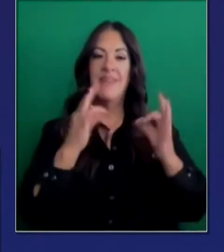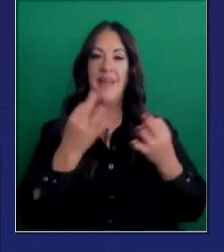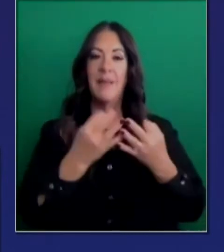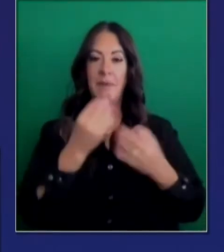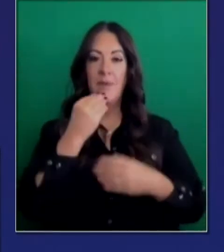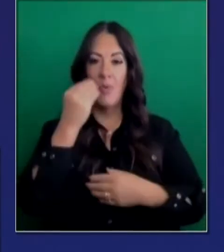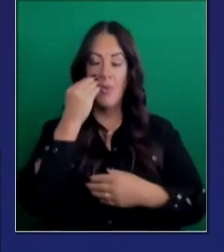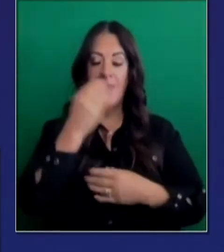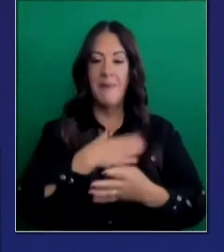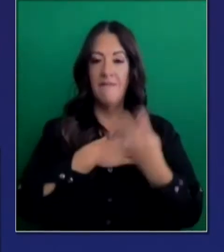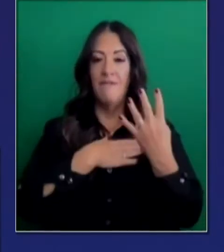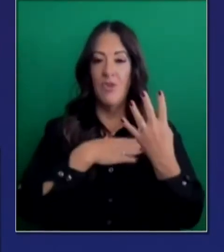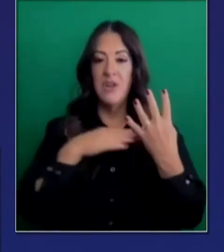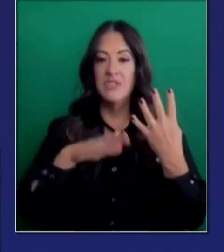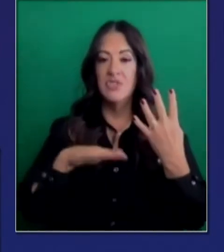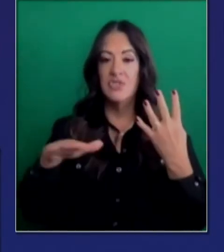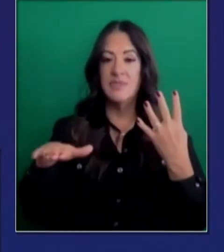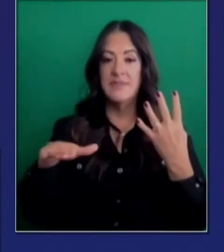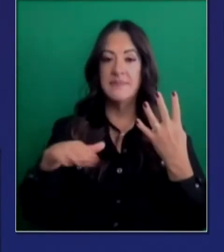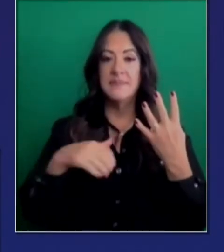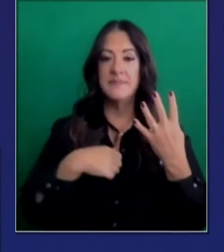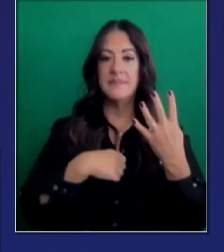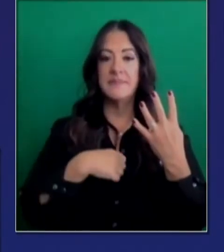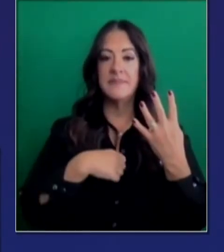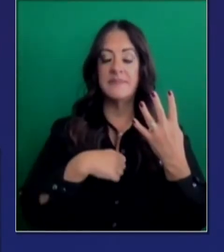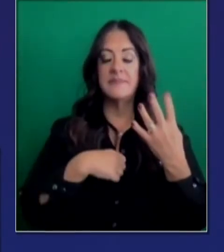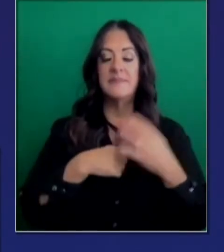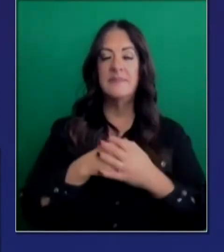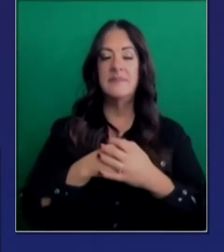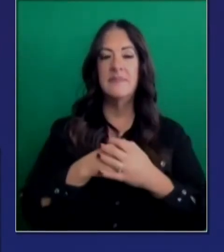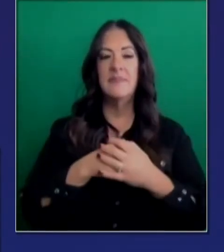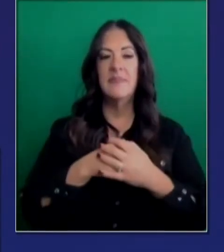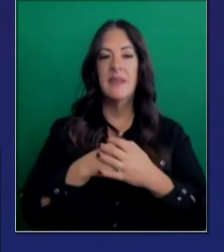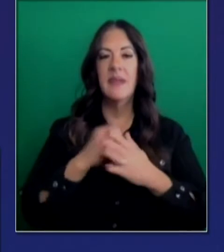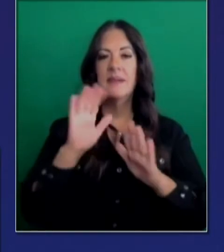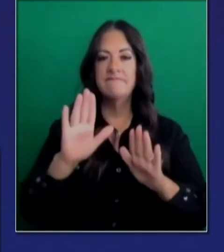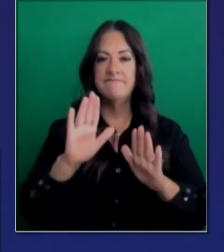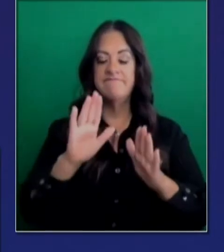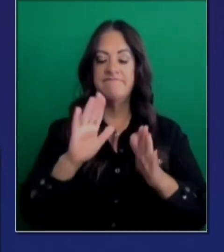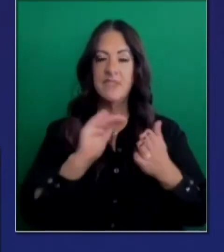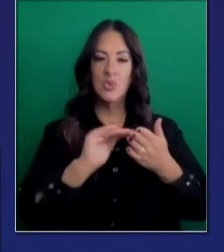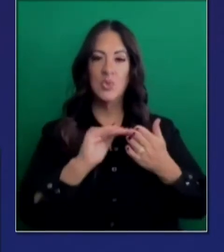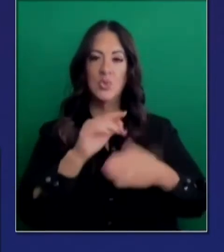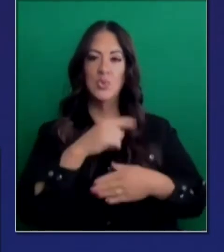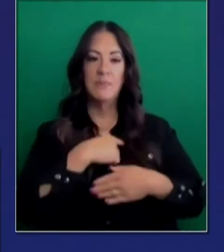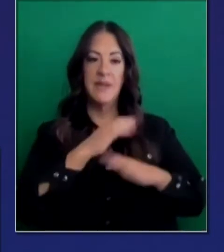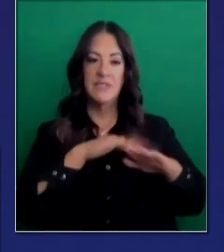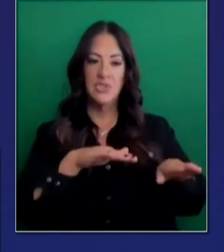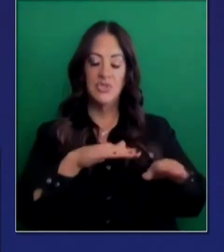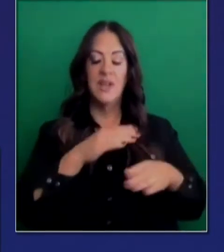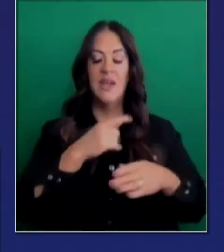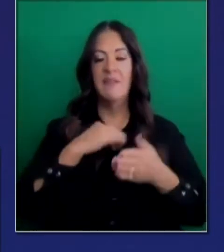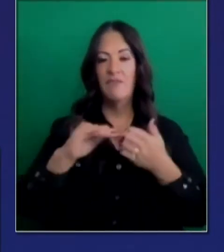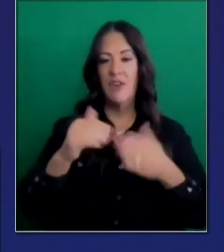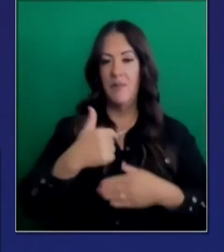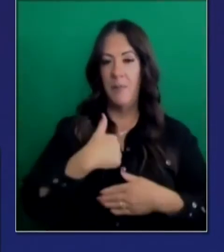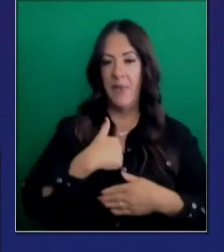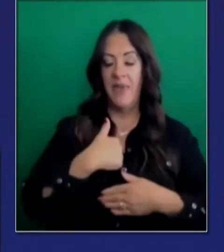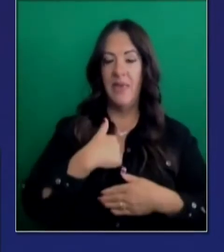kids, that, and excuse them and forgive me, seem more intrigued by this